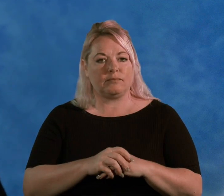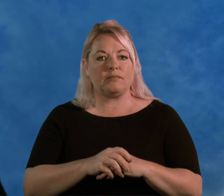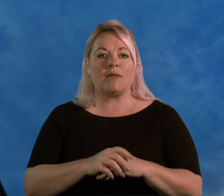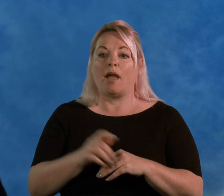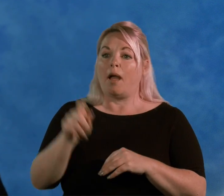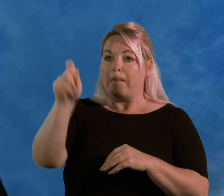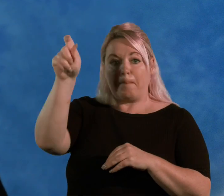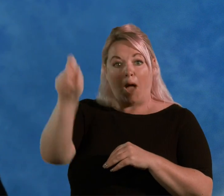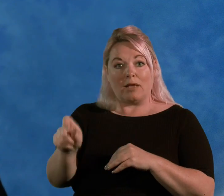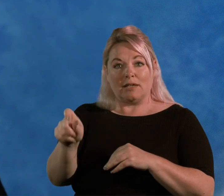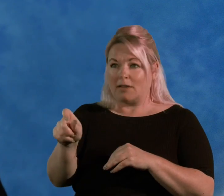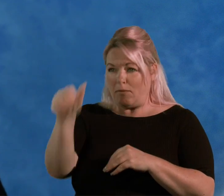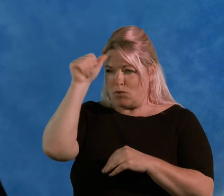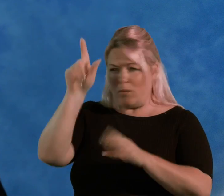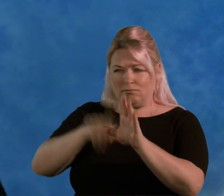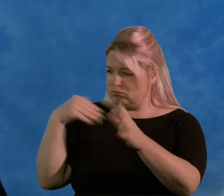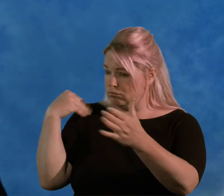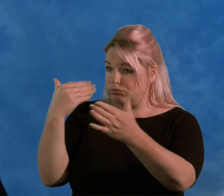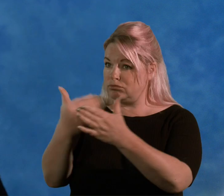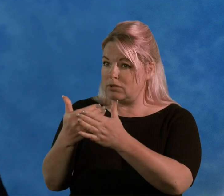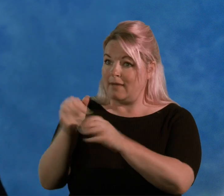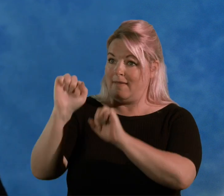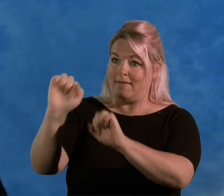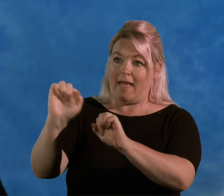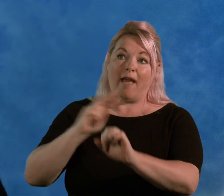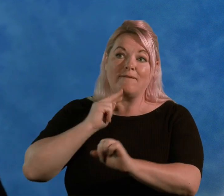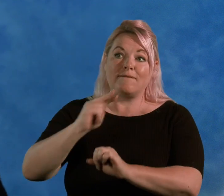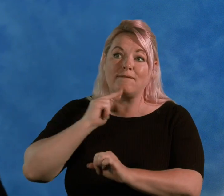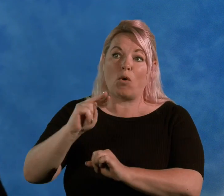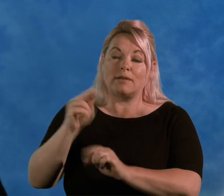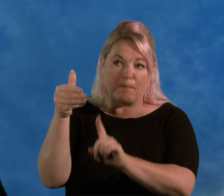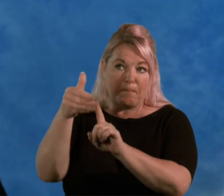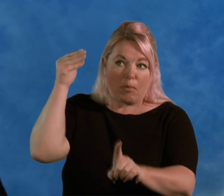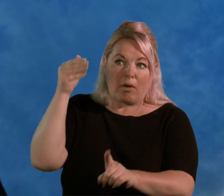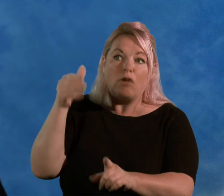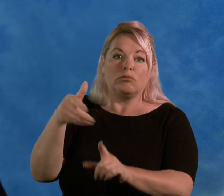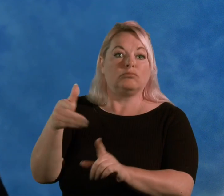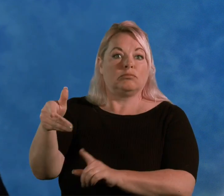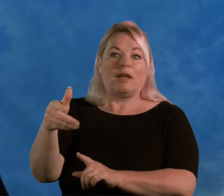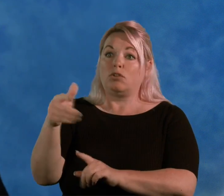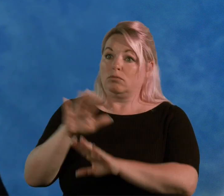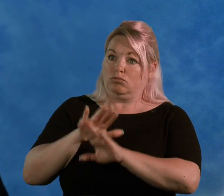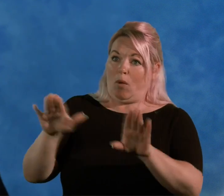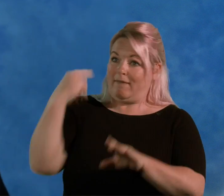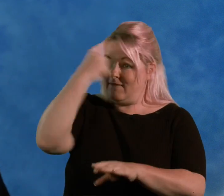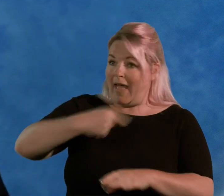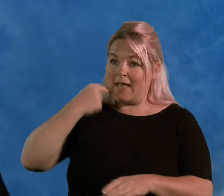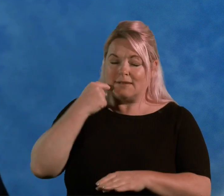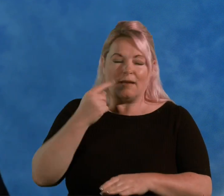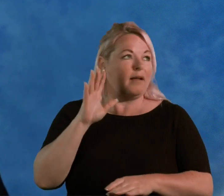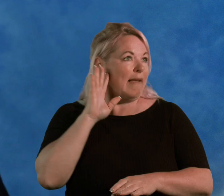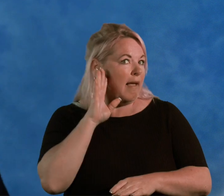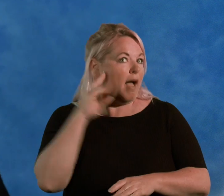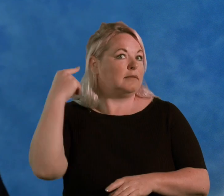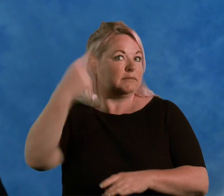recognize somebody I've known from years back just by listening to their speech and not seeing their face, and